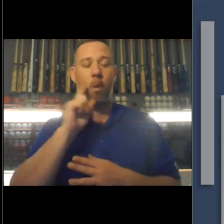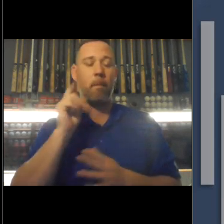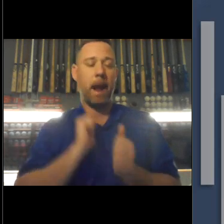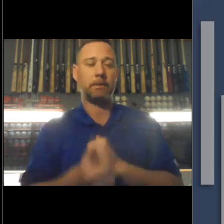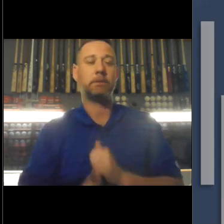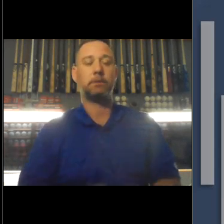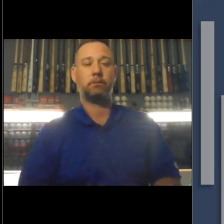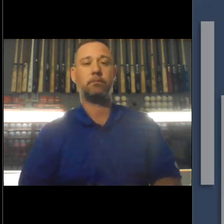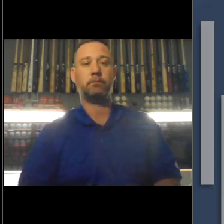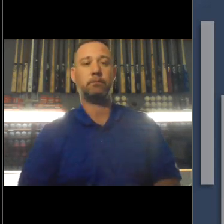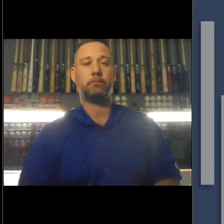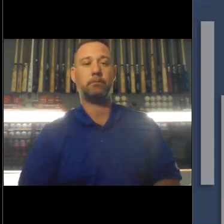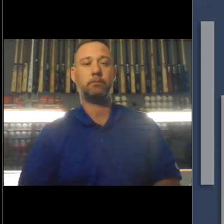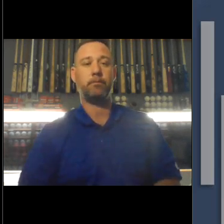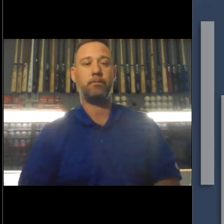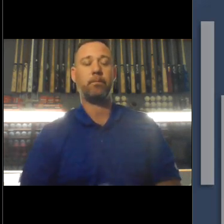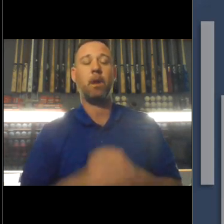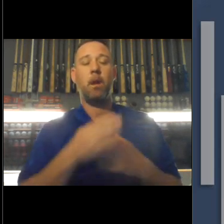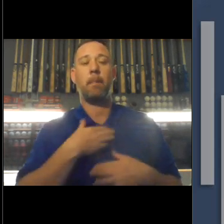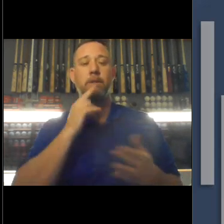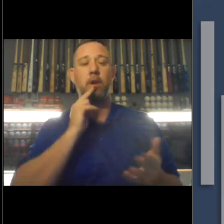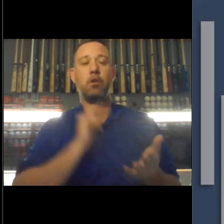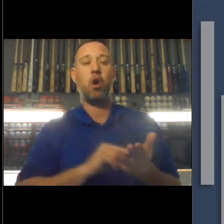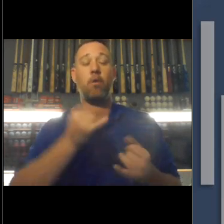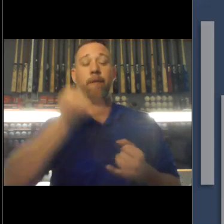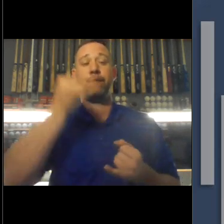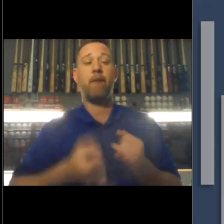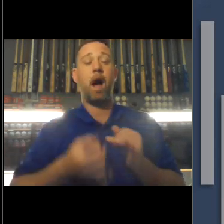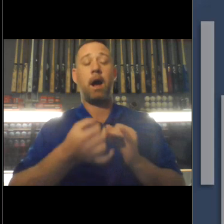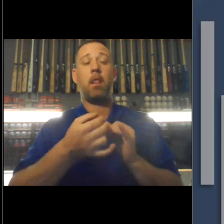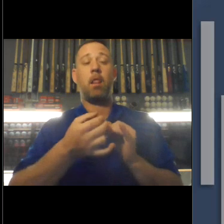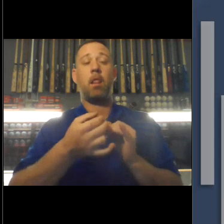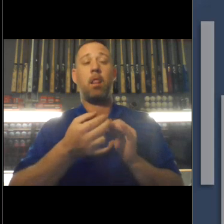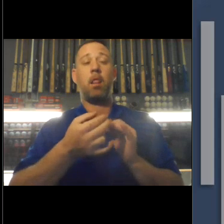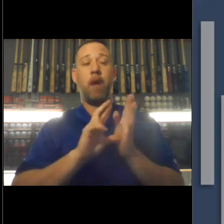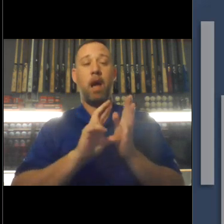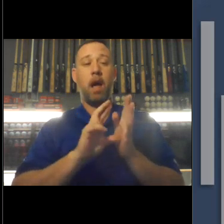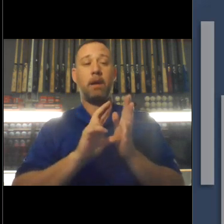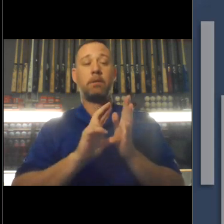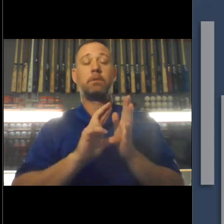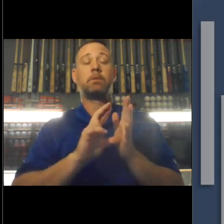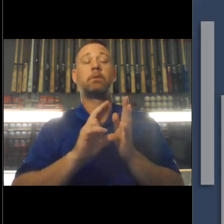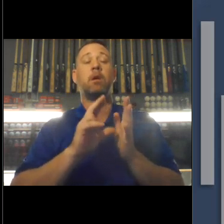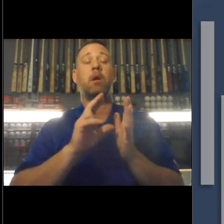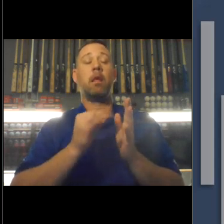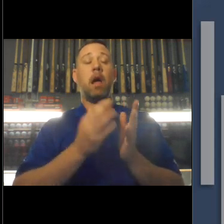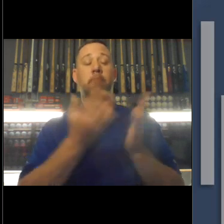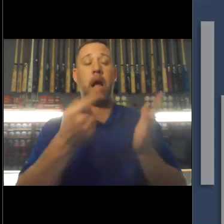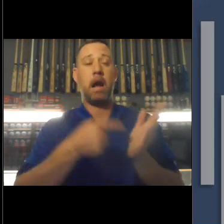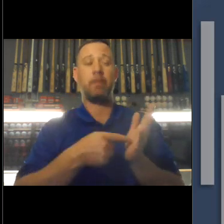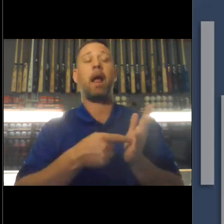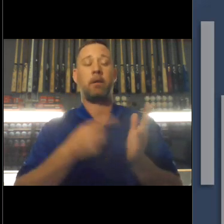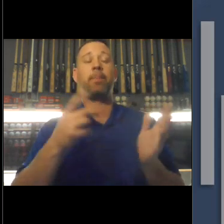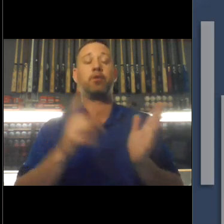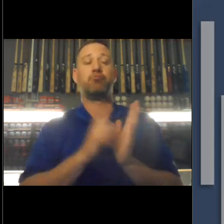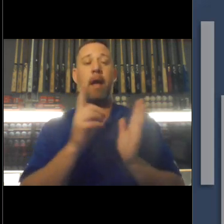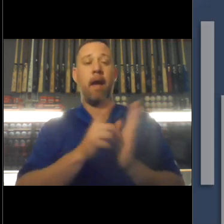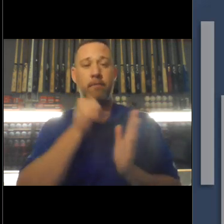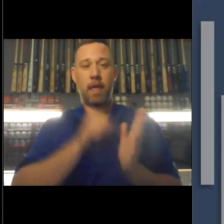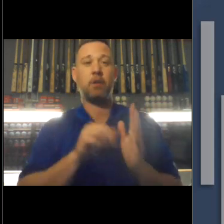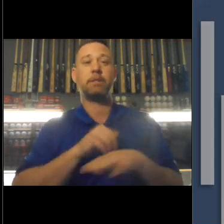budget. Please note that a final revised version of this book item, including the draft letter we are recommending sending